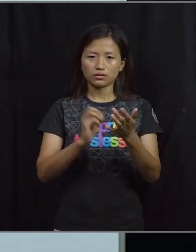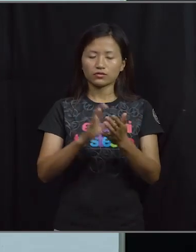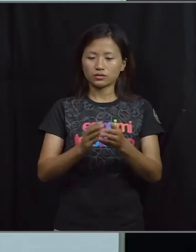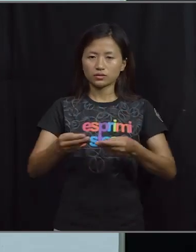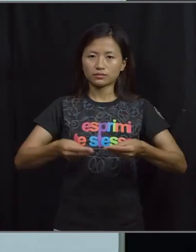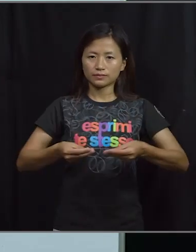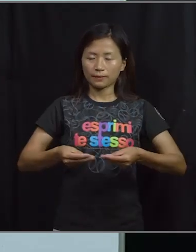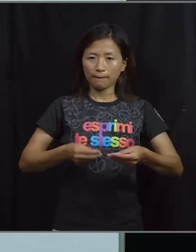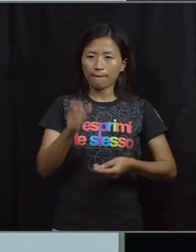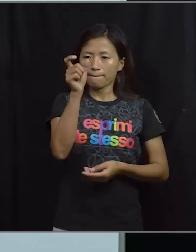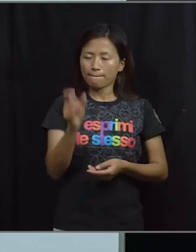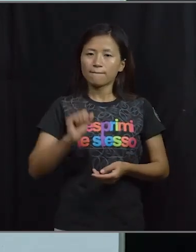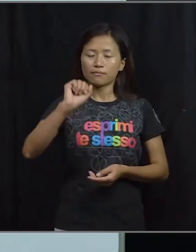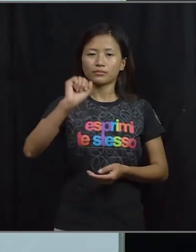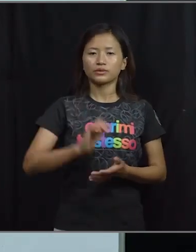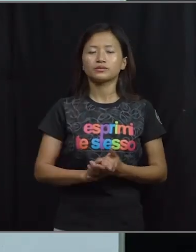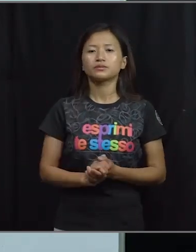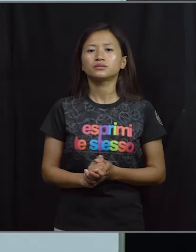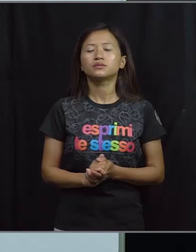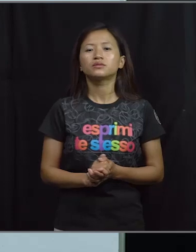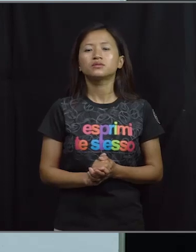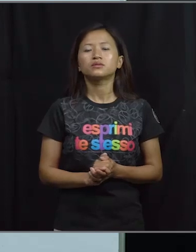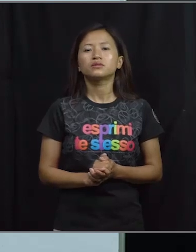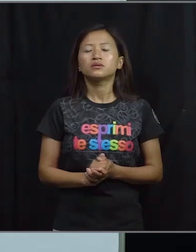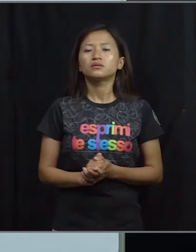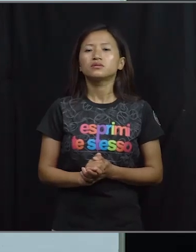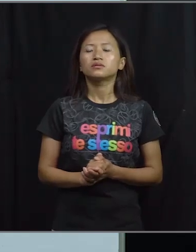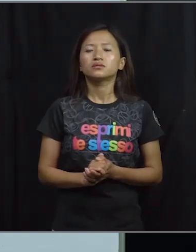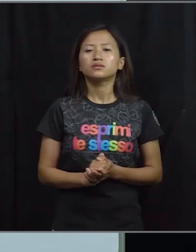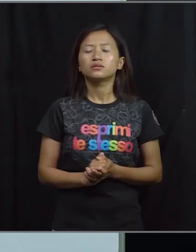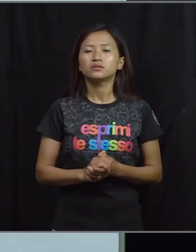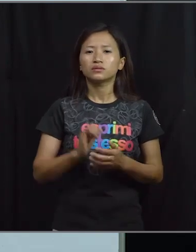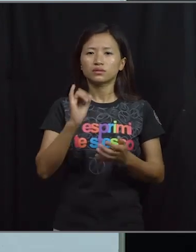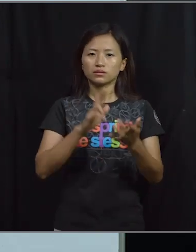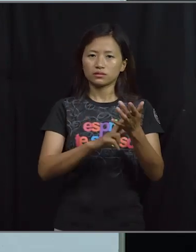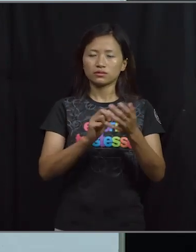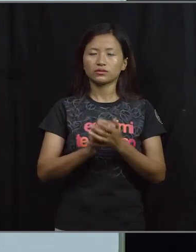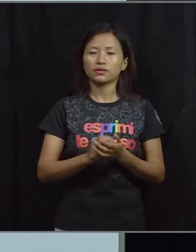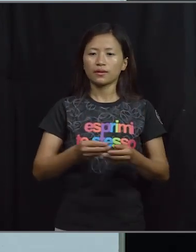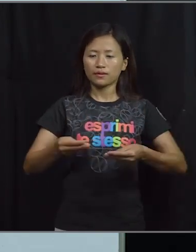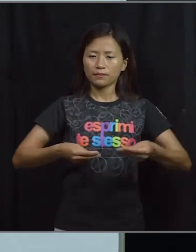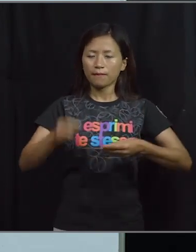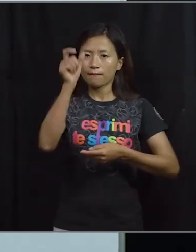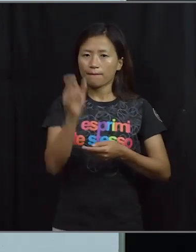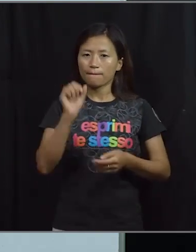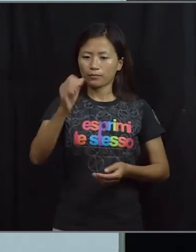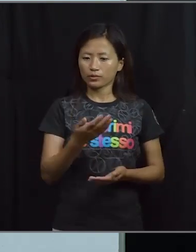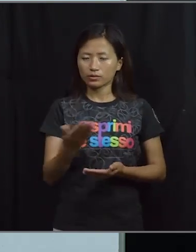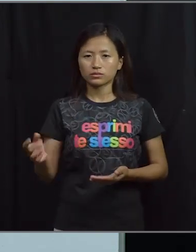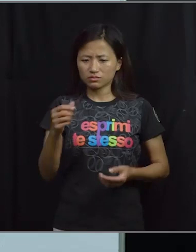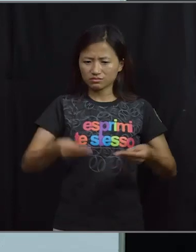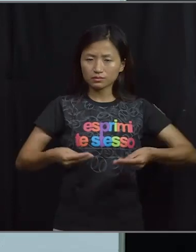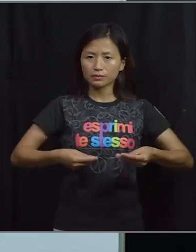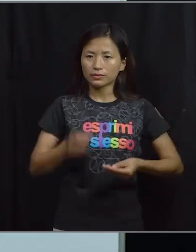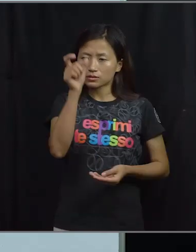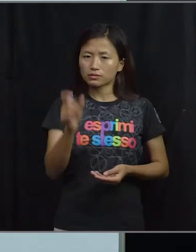entrepreneurs. And what are these innovative entrepreneurs? These innovative entrepreneurs are those entrepreneurs who come up